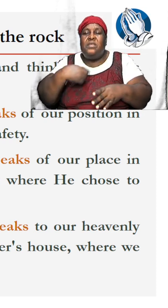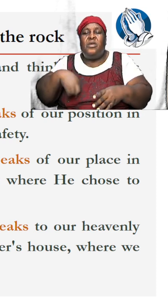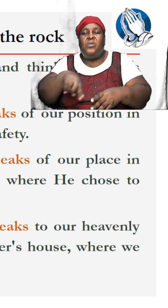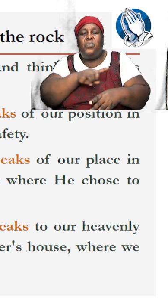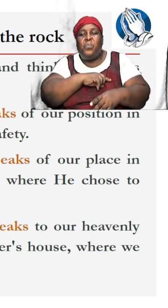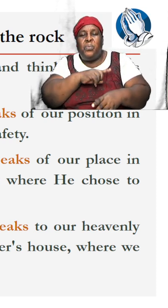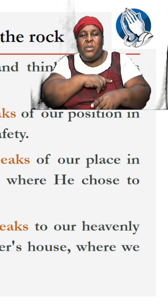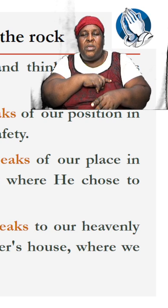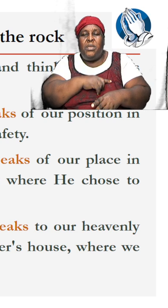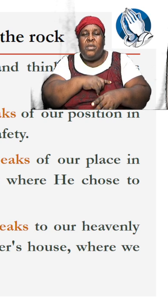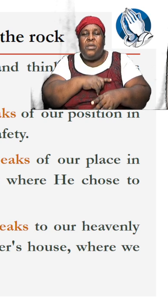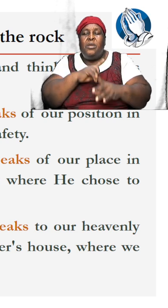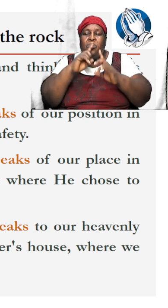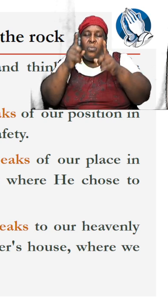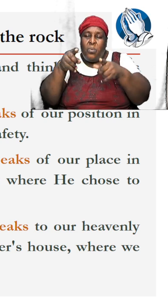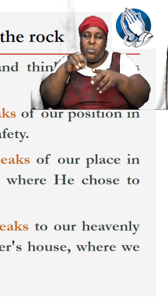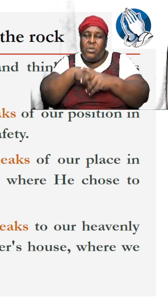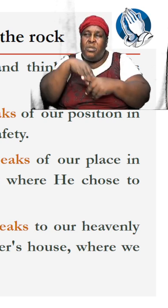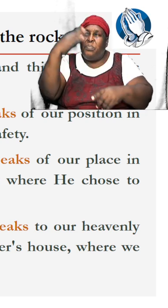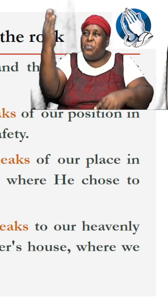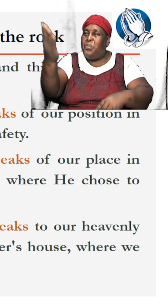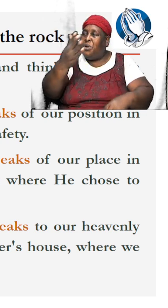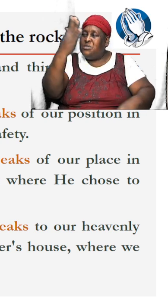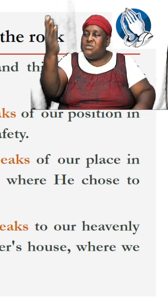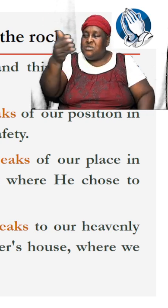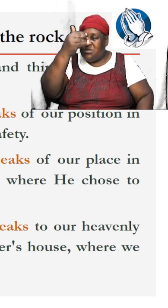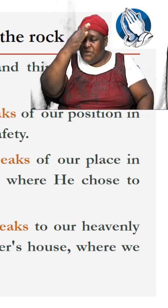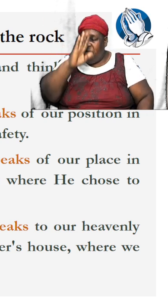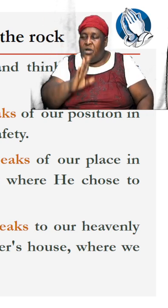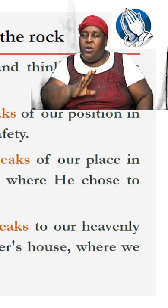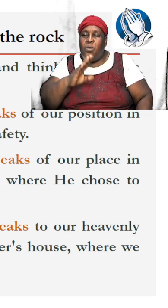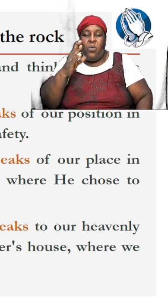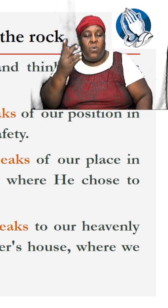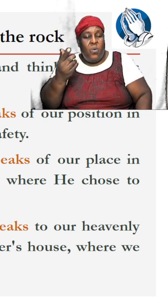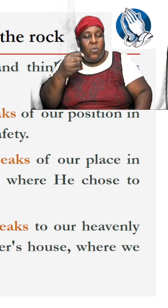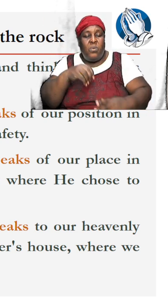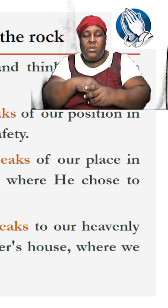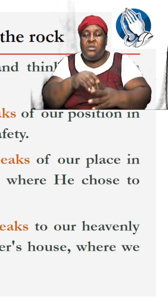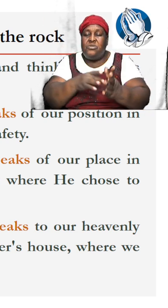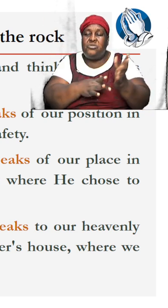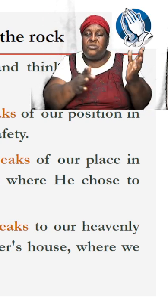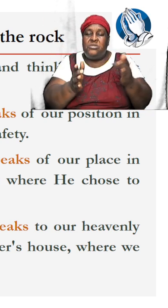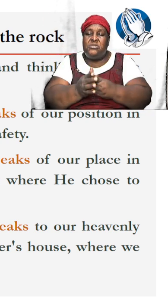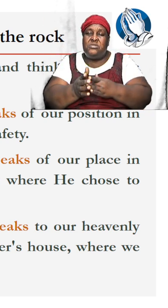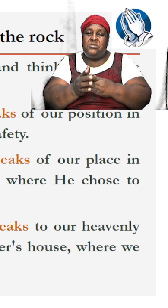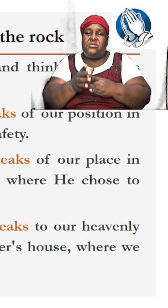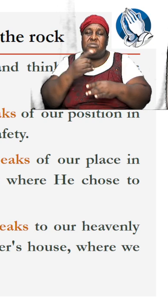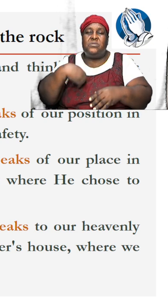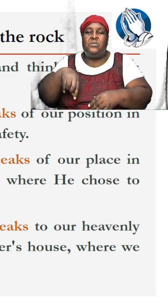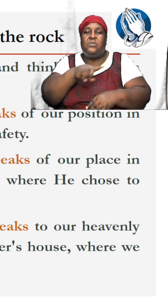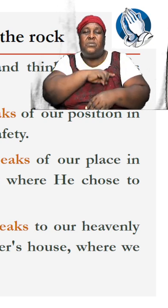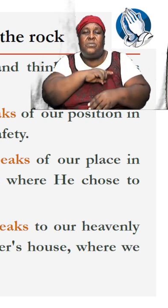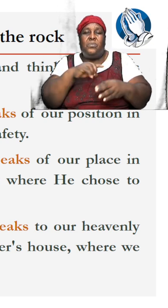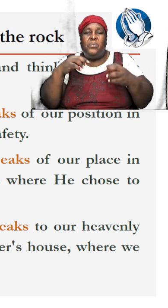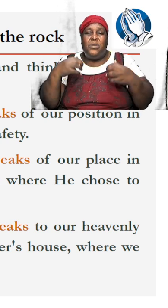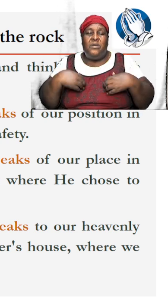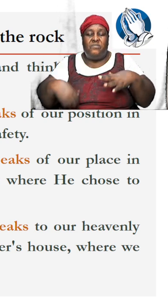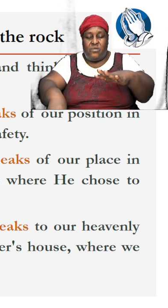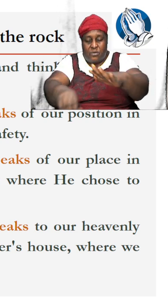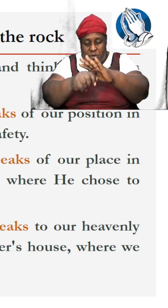access to the presence of God. It is only in Jesus that we can be